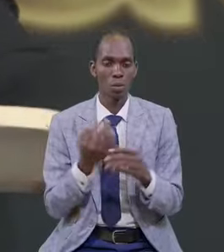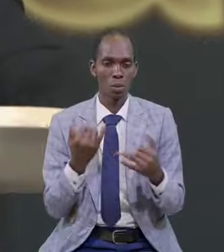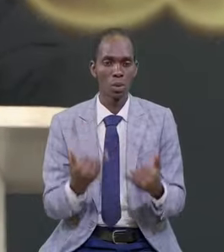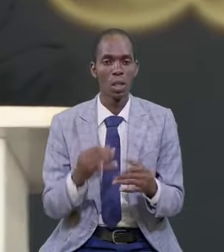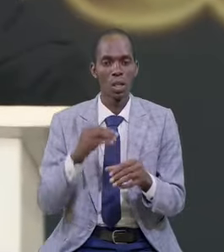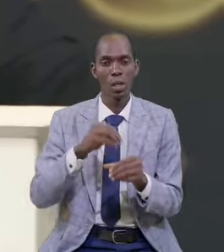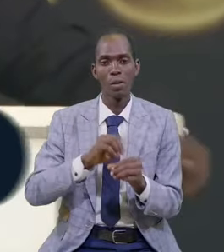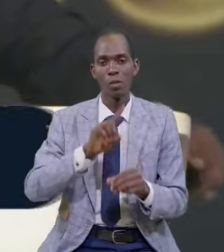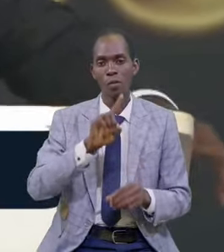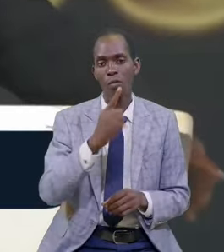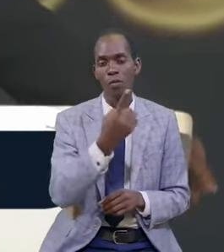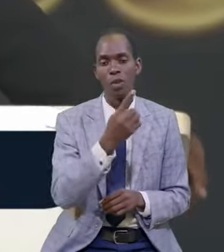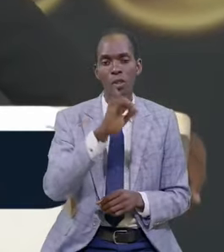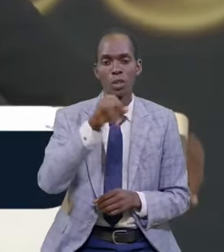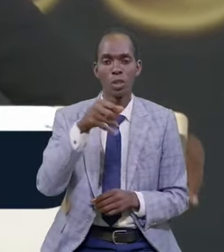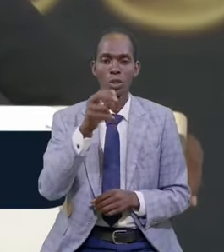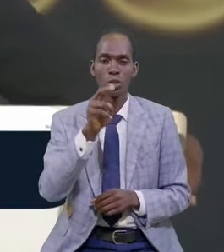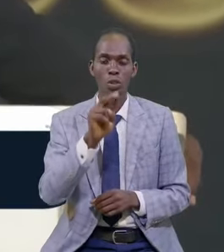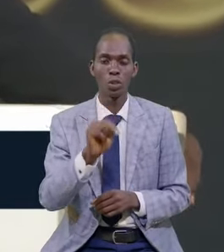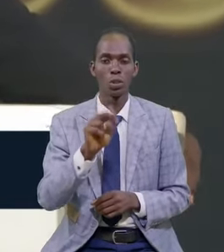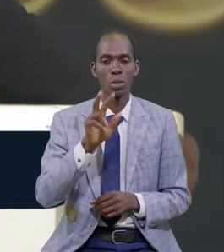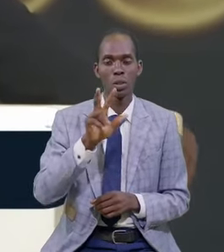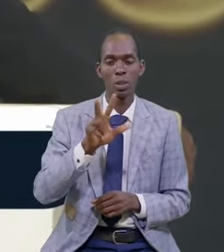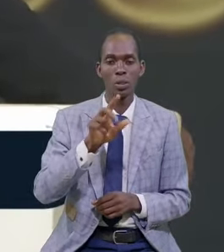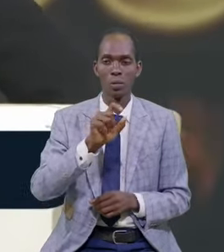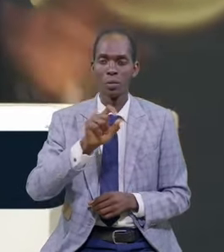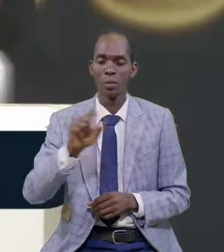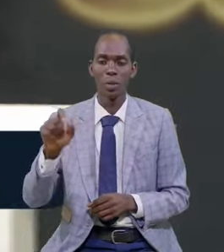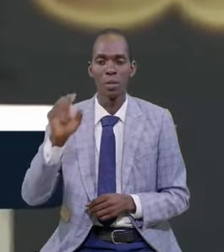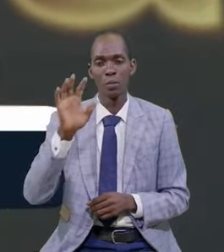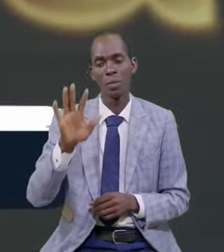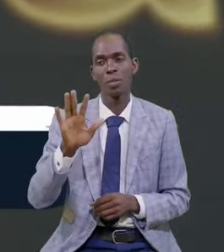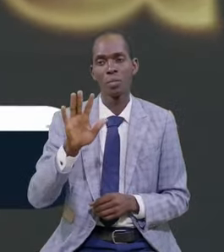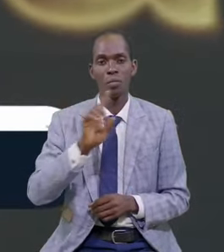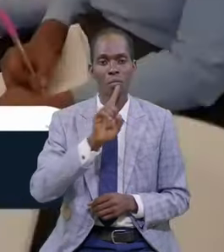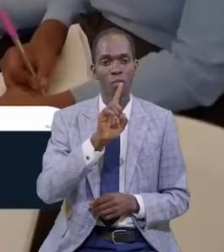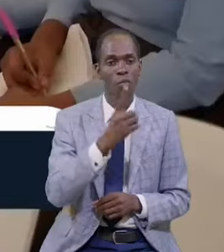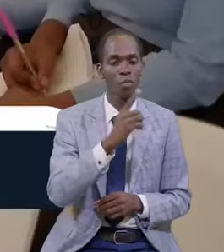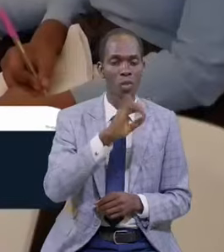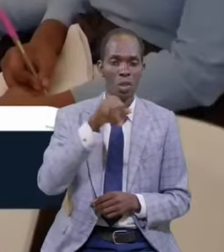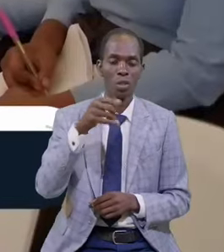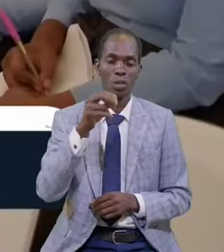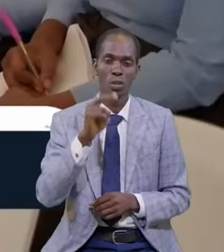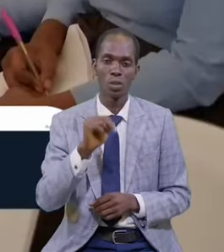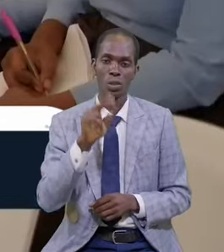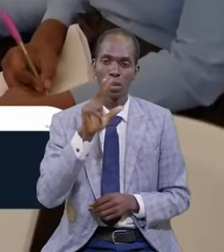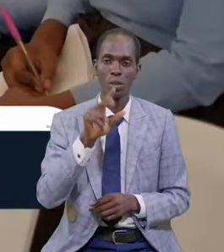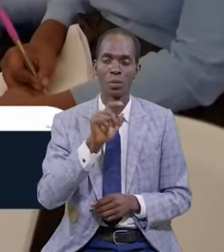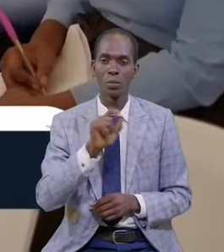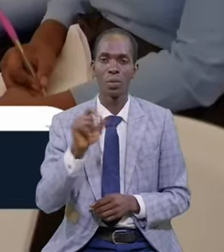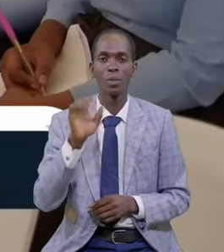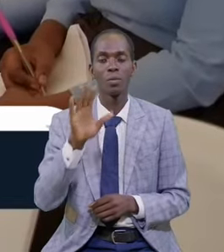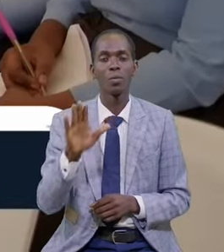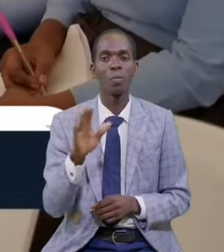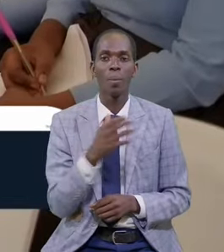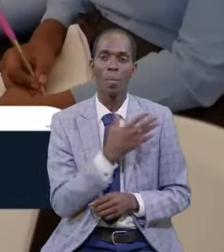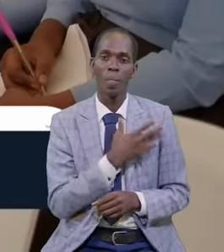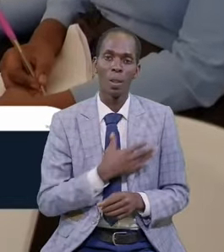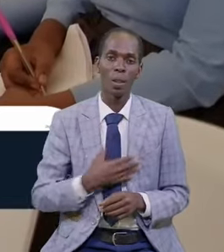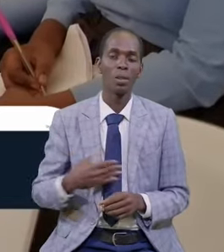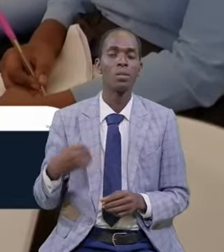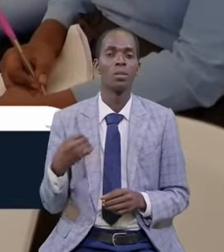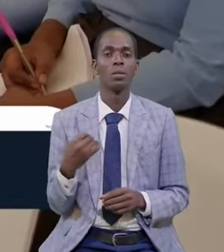chapter 3 reading from verse five and ye know that he was